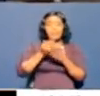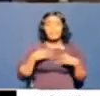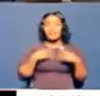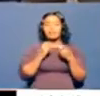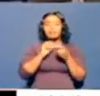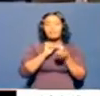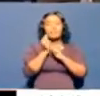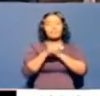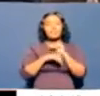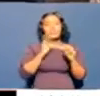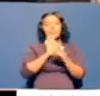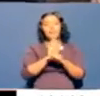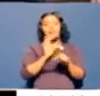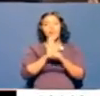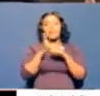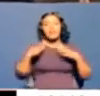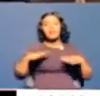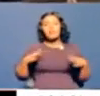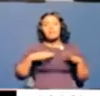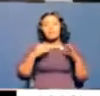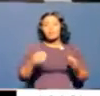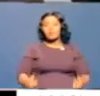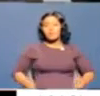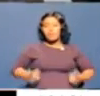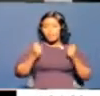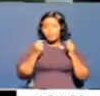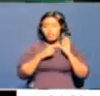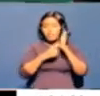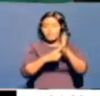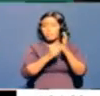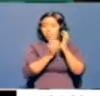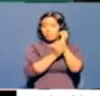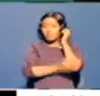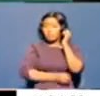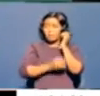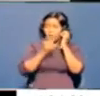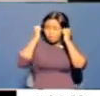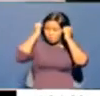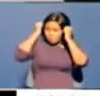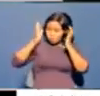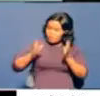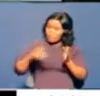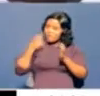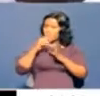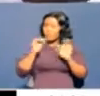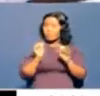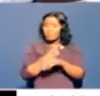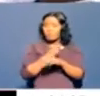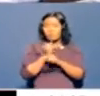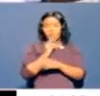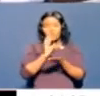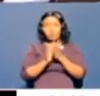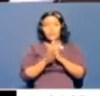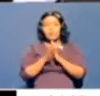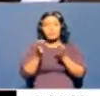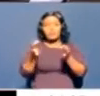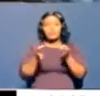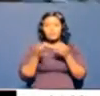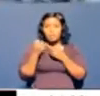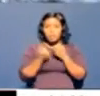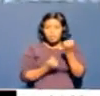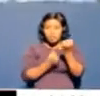grassroots, especially in providing bursaries for needy students who could not have achieved their education goals without the financial support. The MPs led by